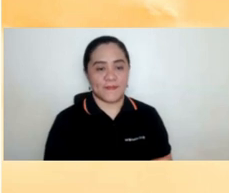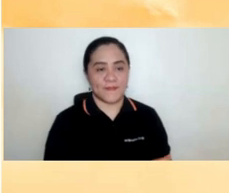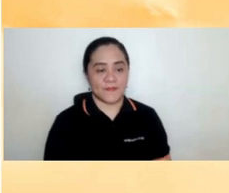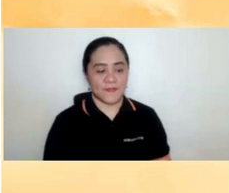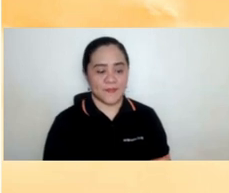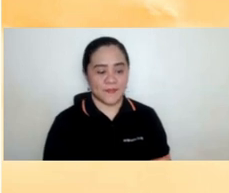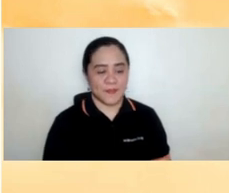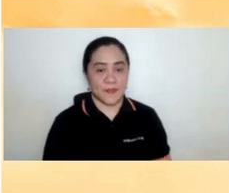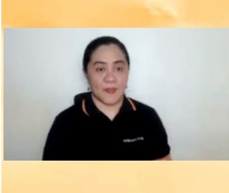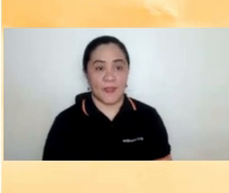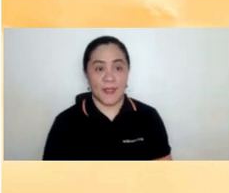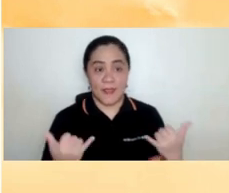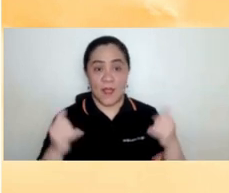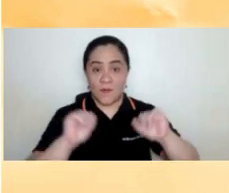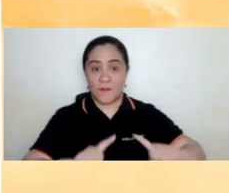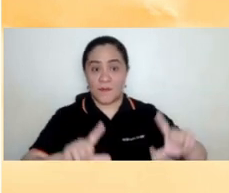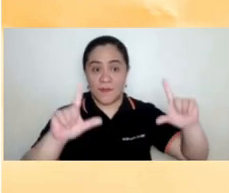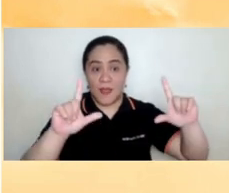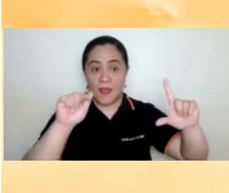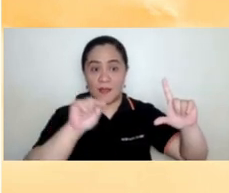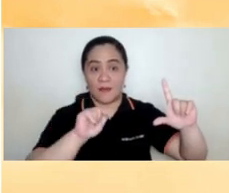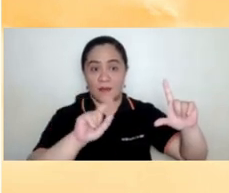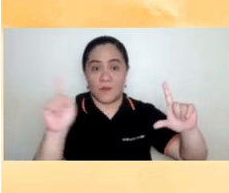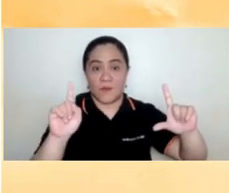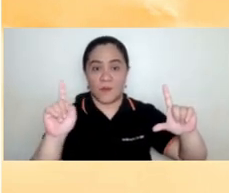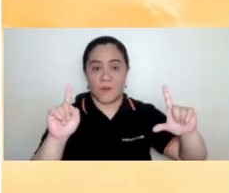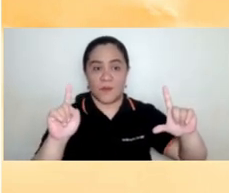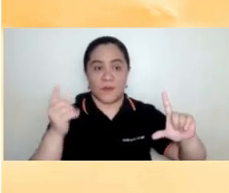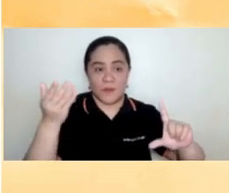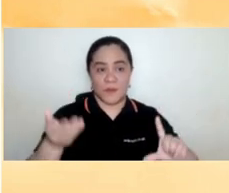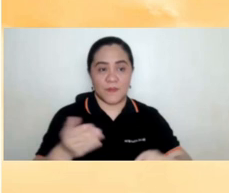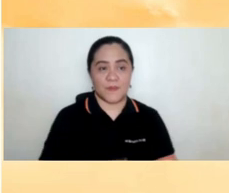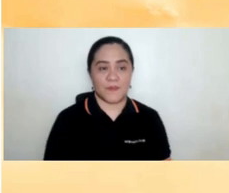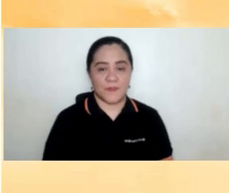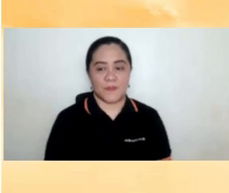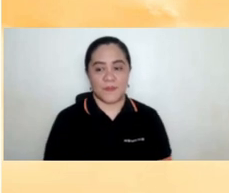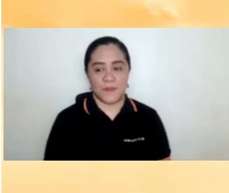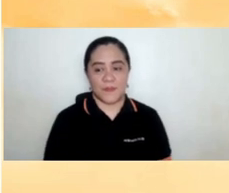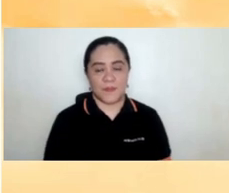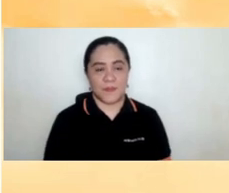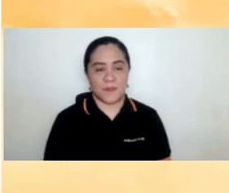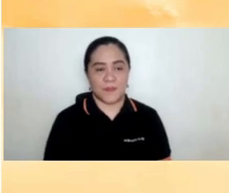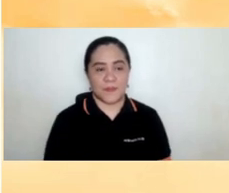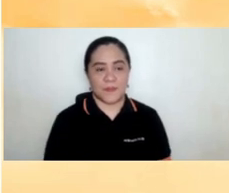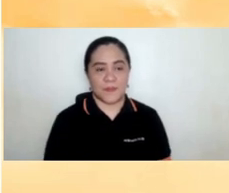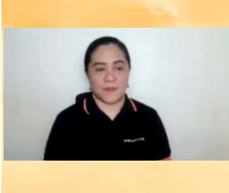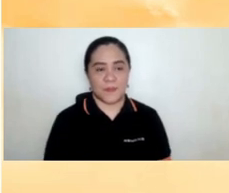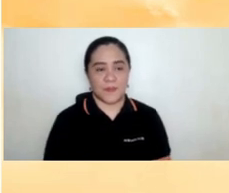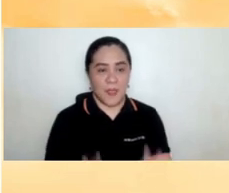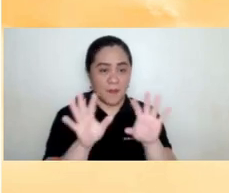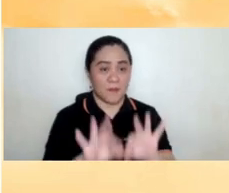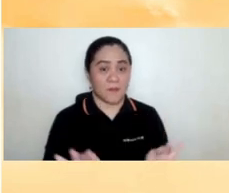So our program is flashed on screen. We have two very competent